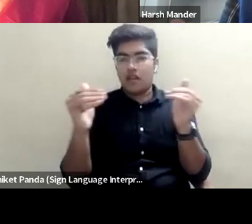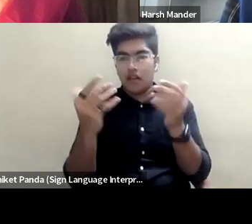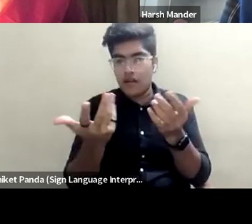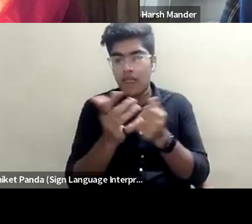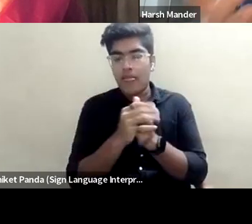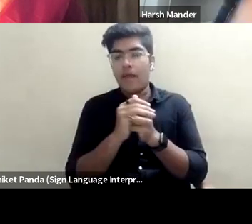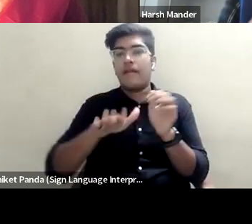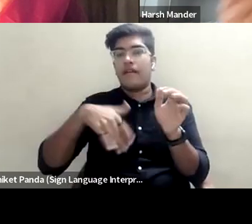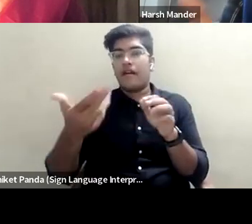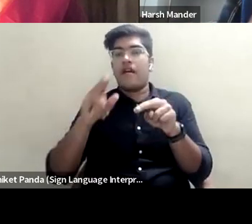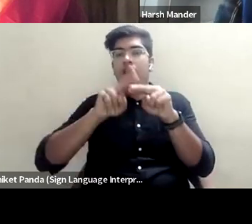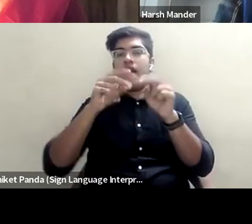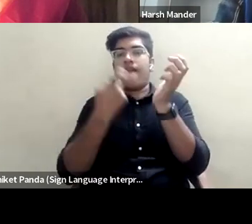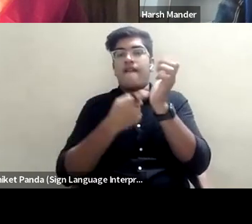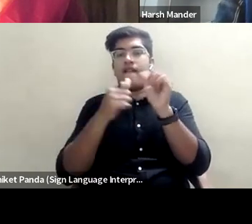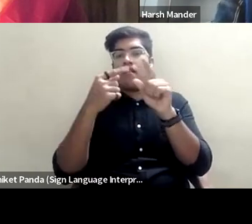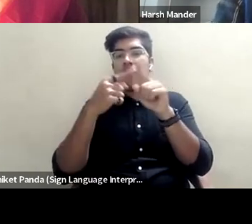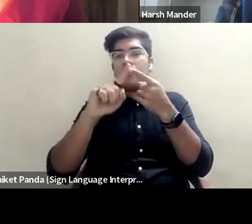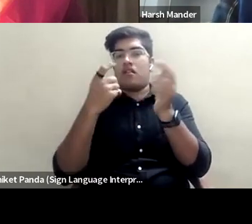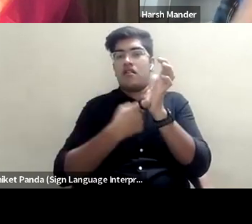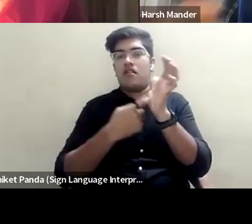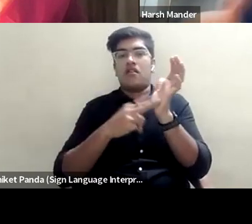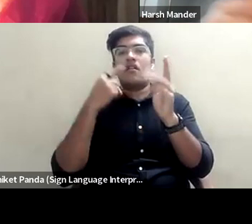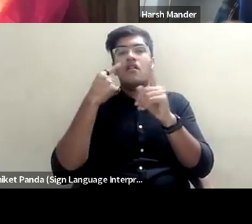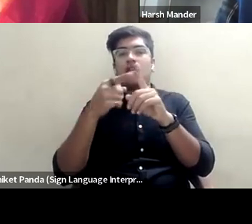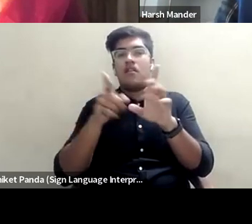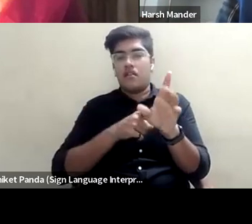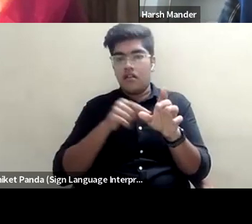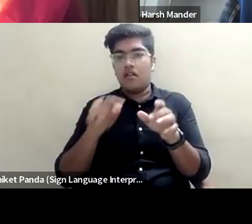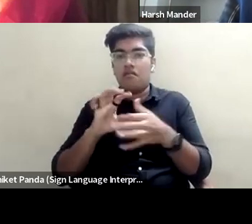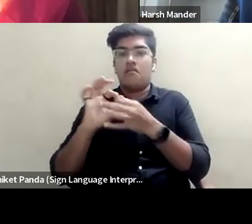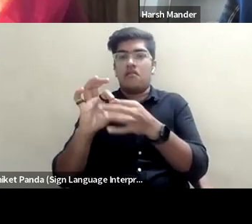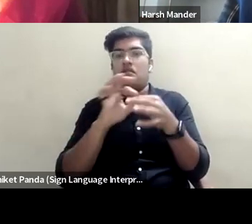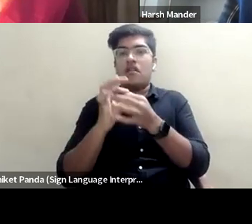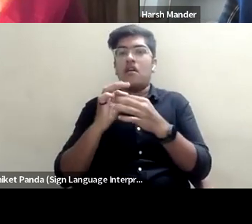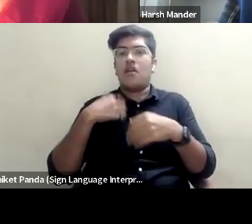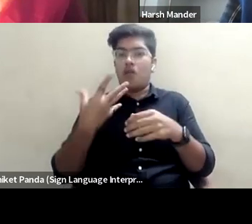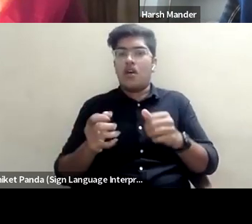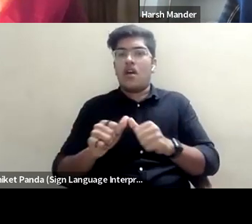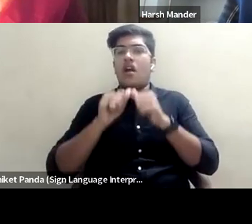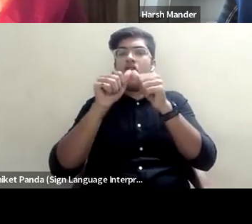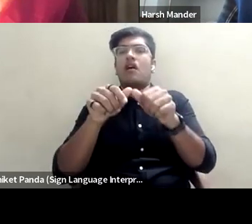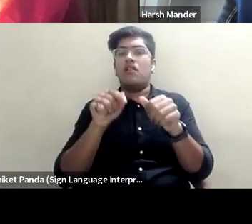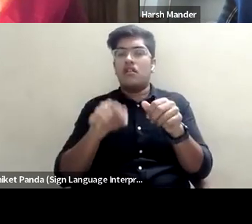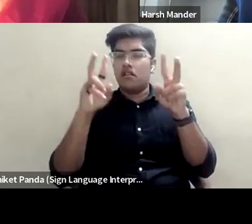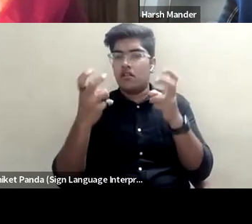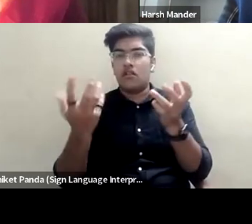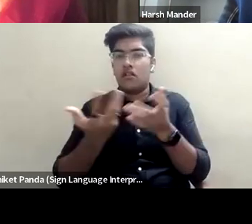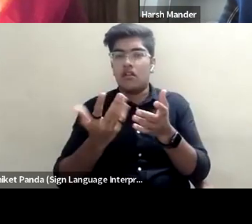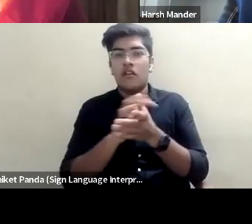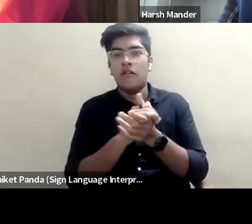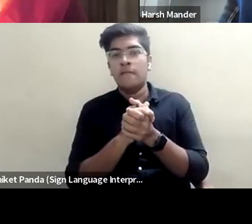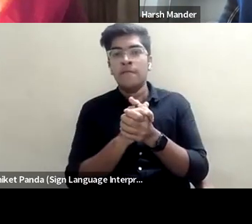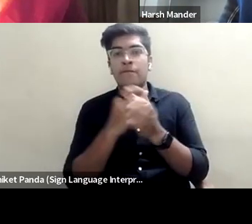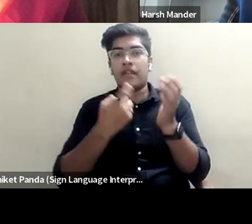And fraternity, and I wanted to come to the answer to my question, to the question that Rahul has